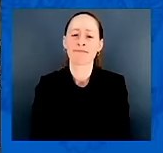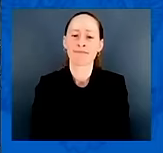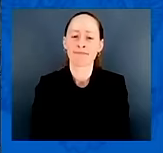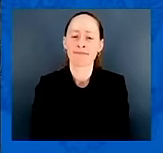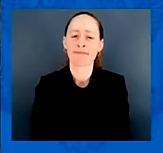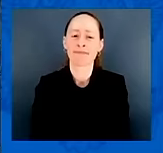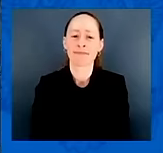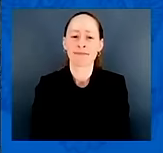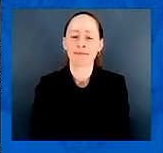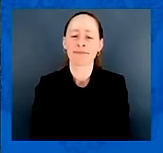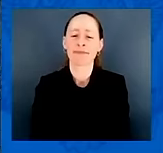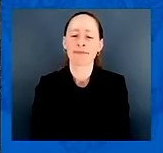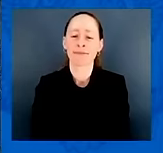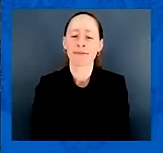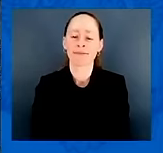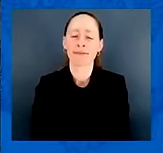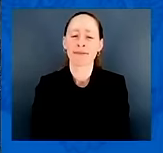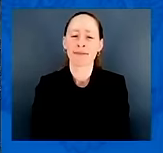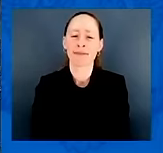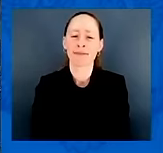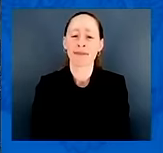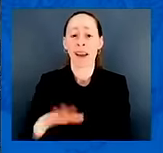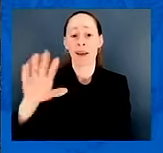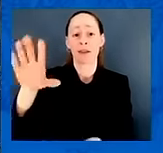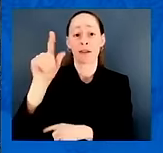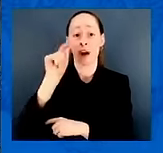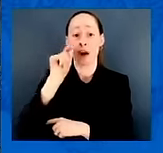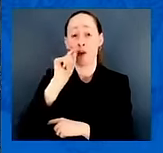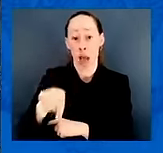Ukraine can stop Putin.